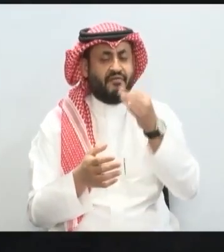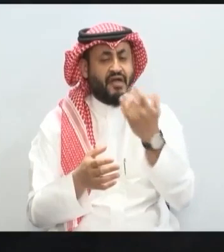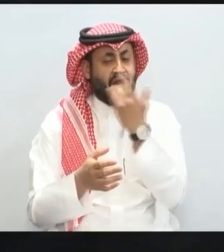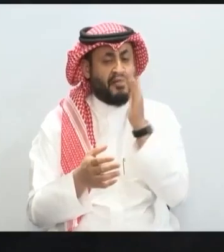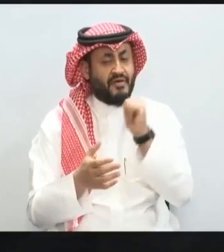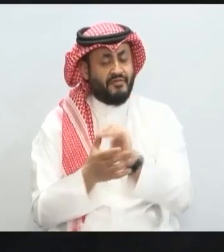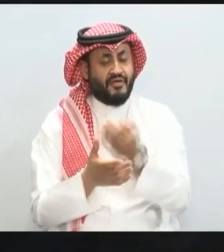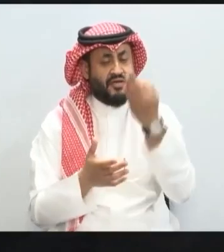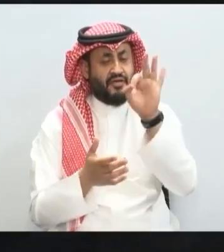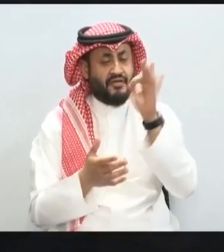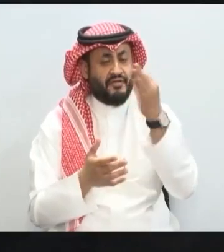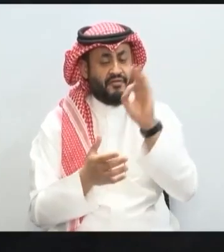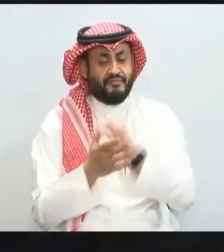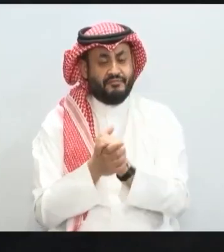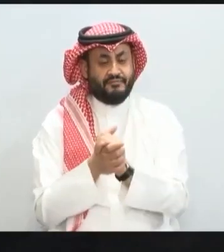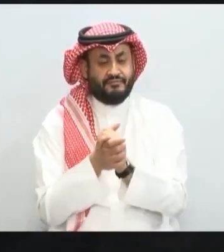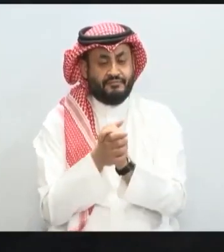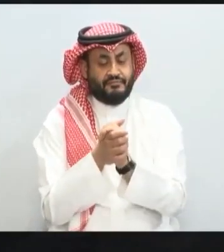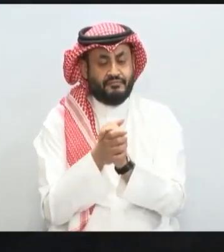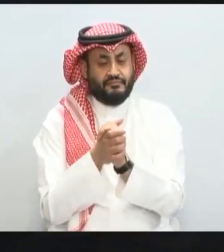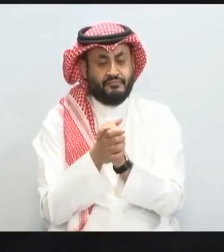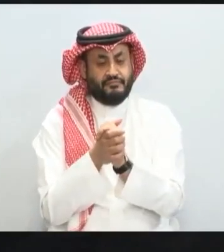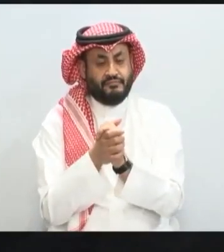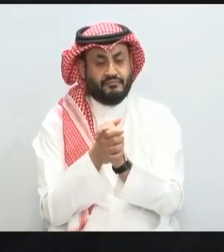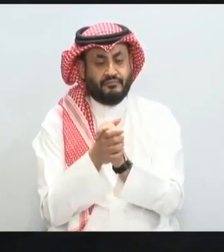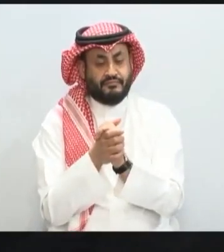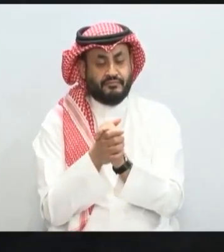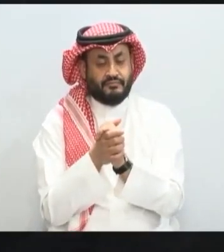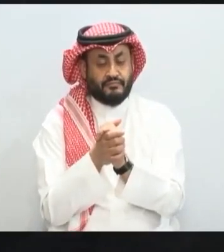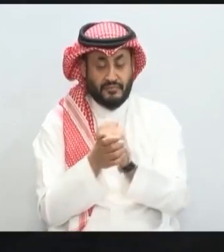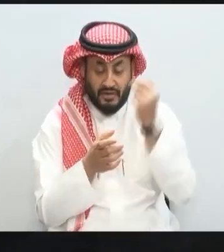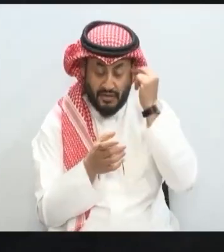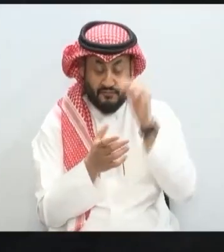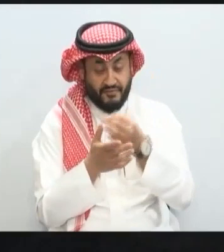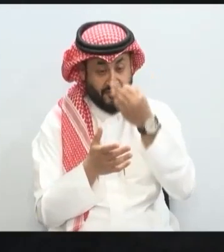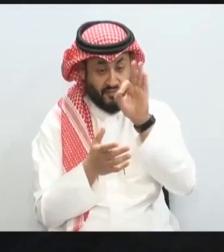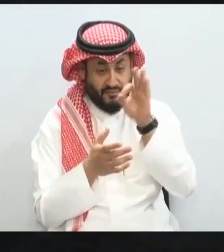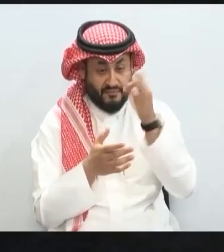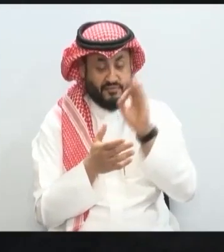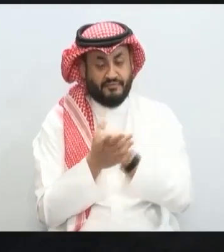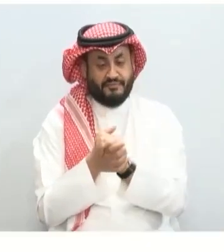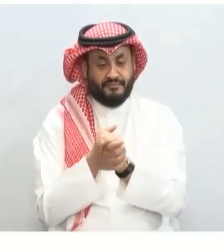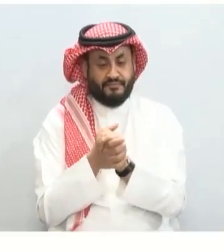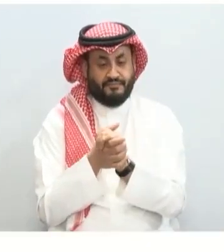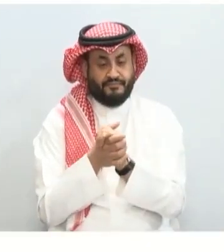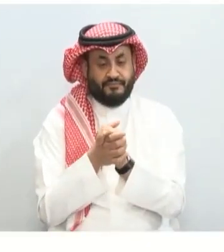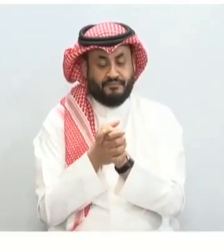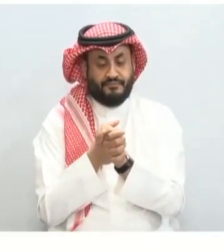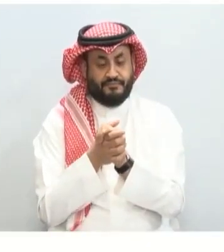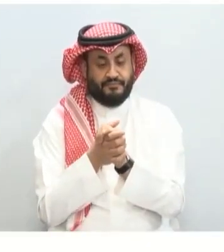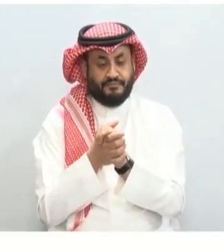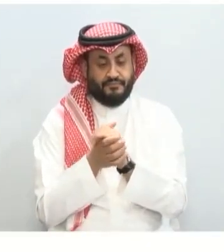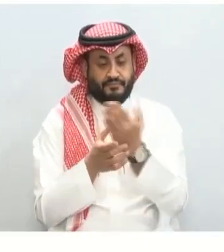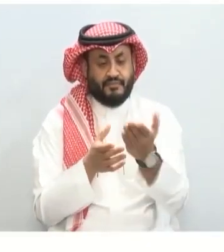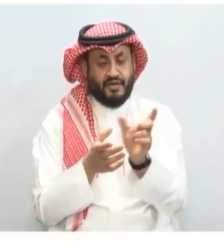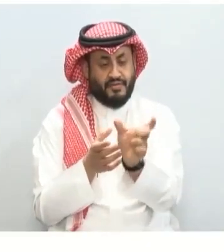here, creme brulee, and also from the writing, I think you can guess that it is French. So the words